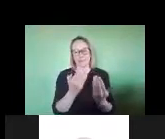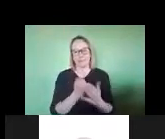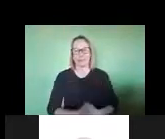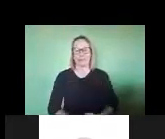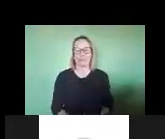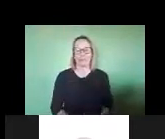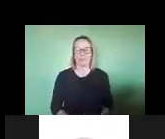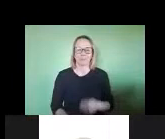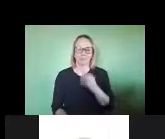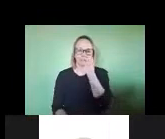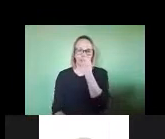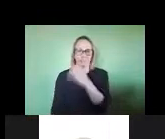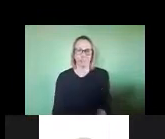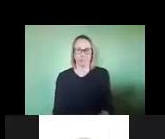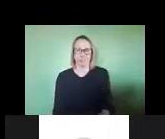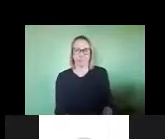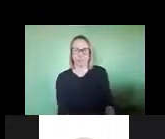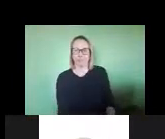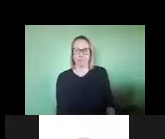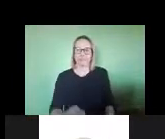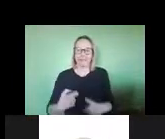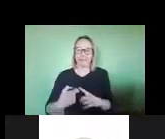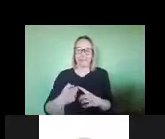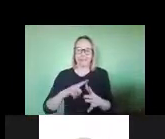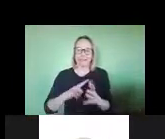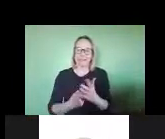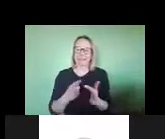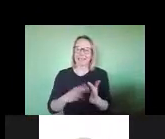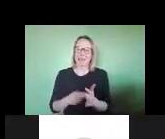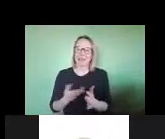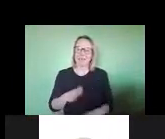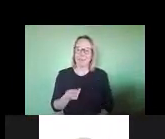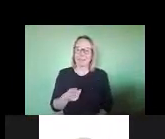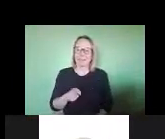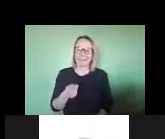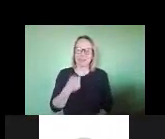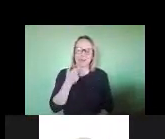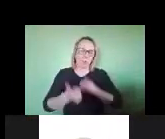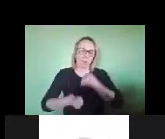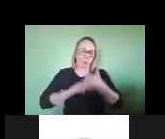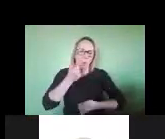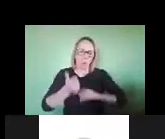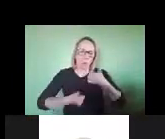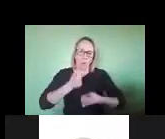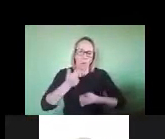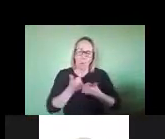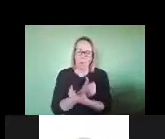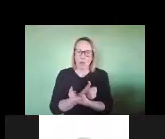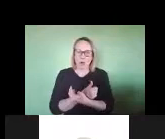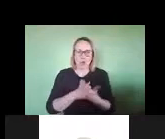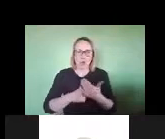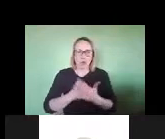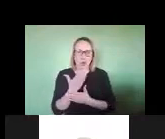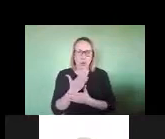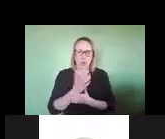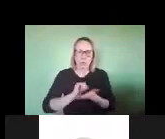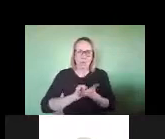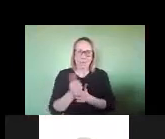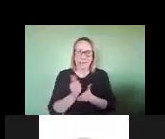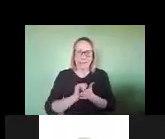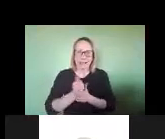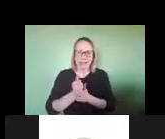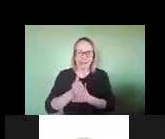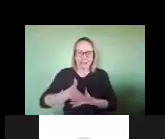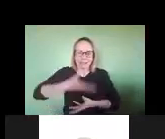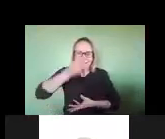And Karen from Keering, fantastic work, everyone, learning so many new skills and technology. Members in